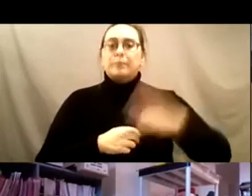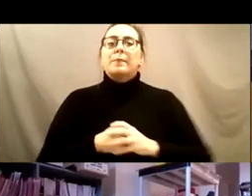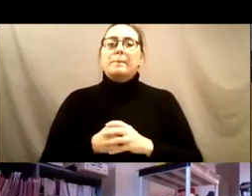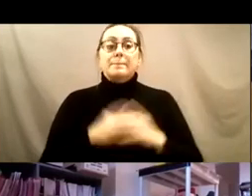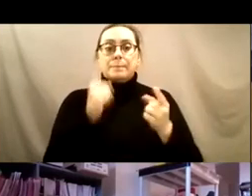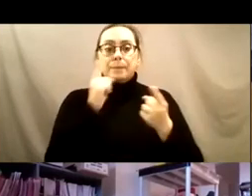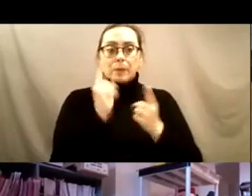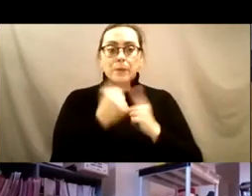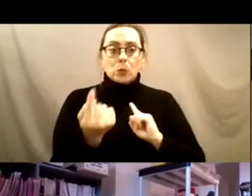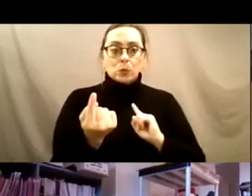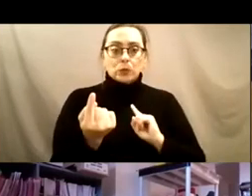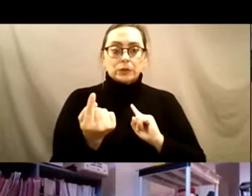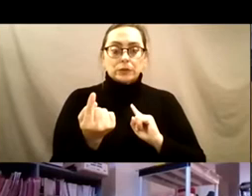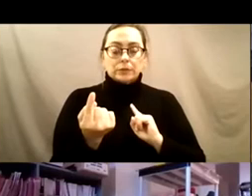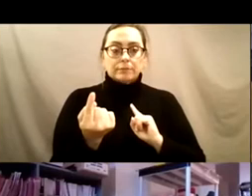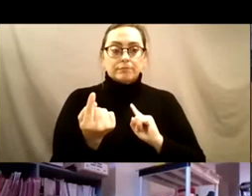Opposed?